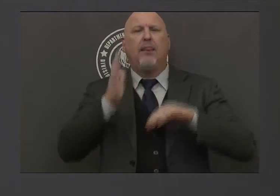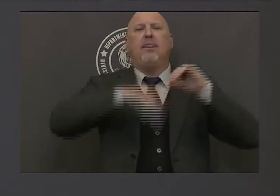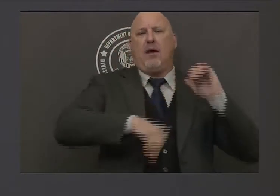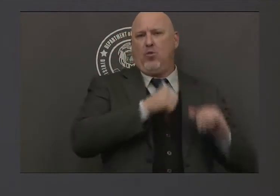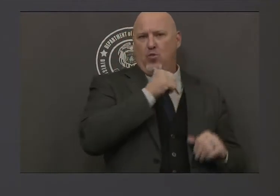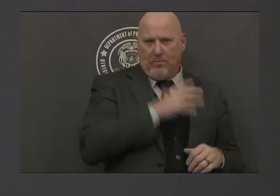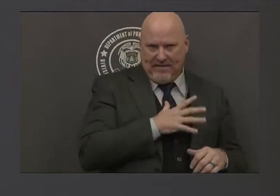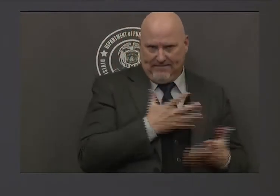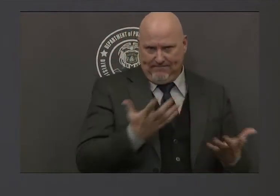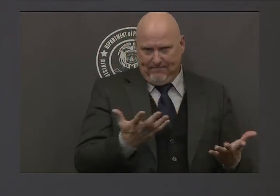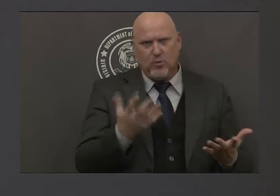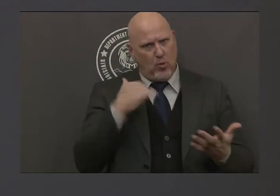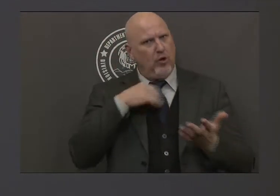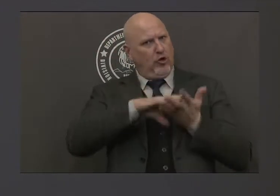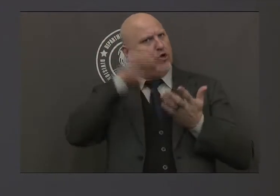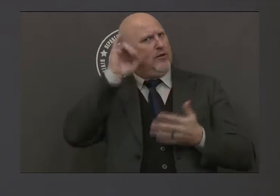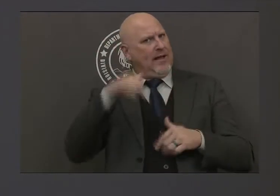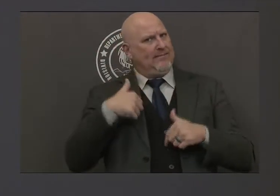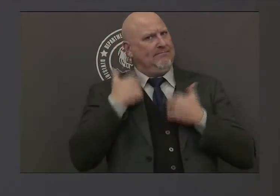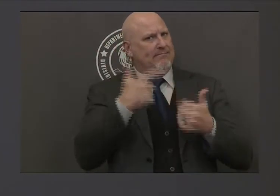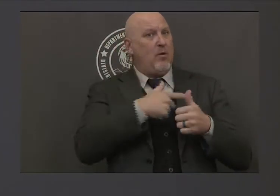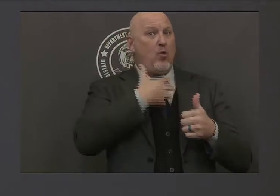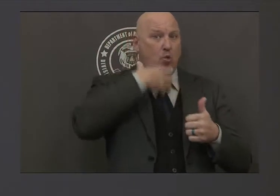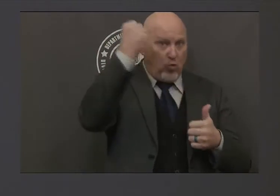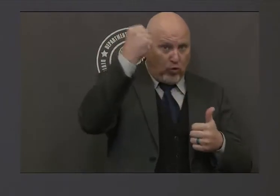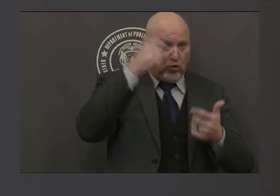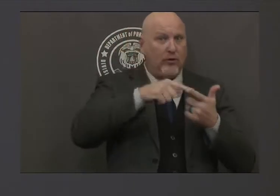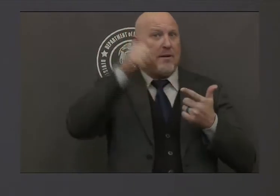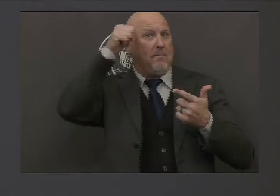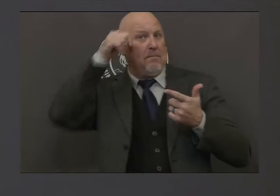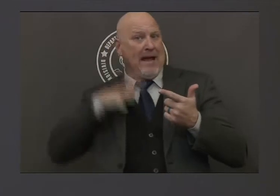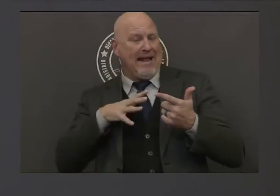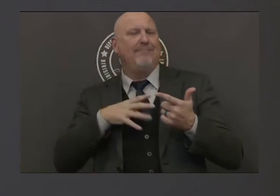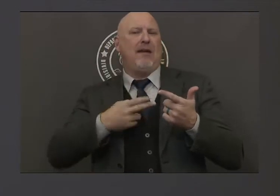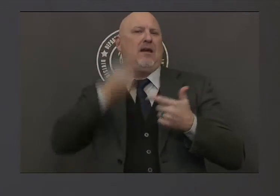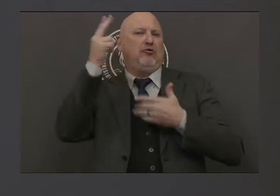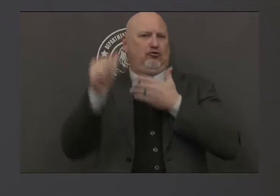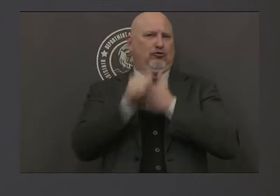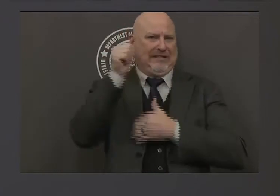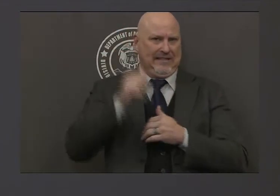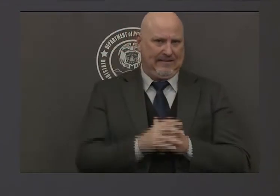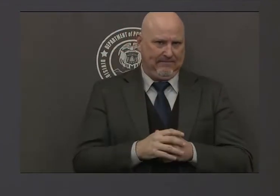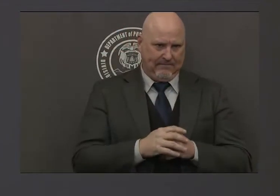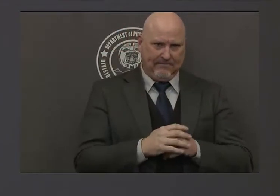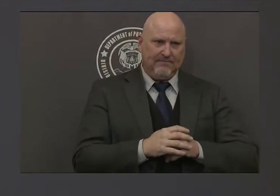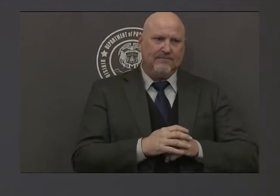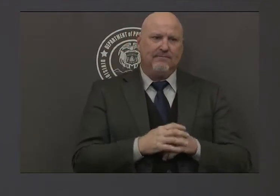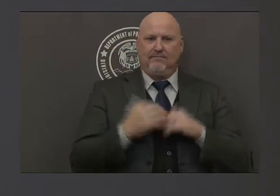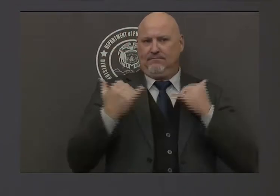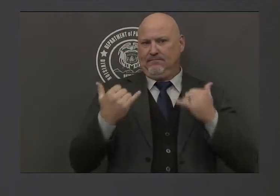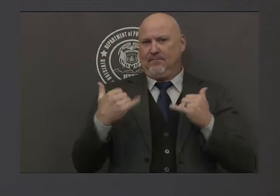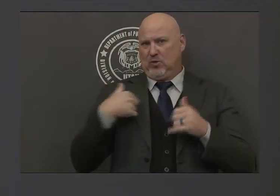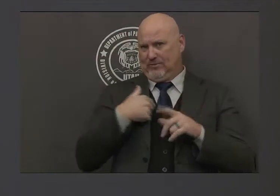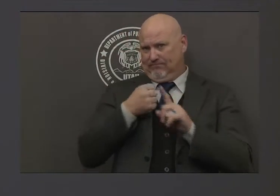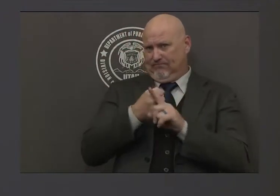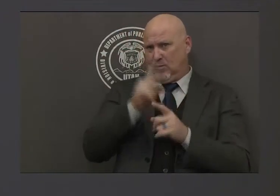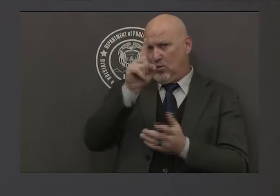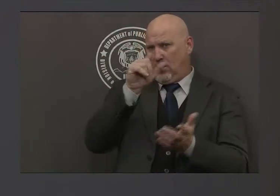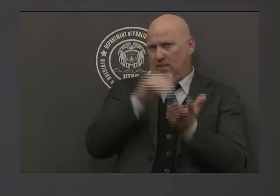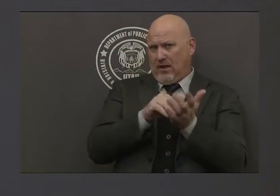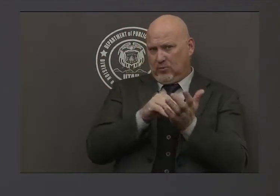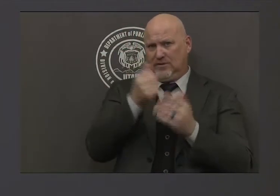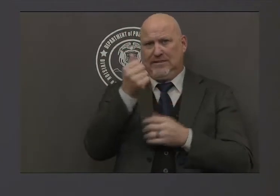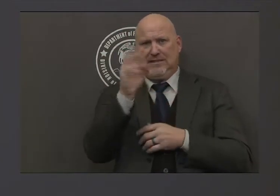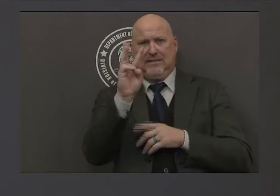number. But still, as you heard today, we're now over 1,000, about 1,018, I think, of deaths that have occurred here in the